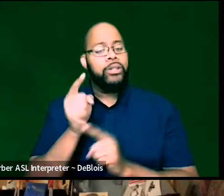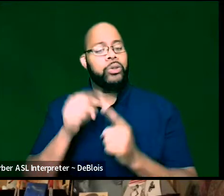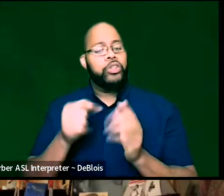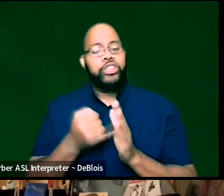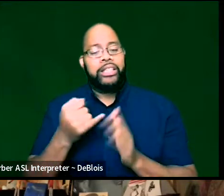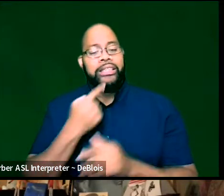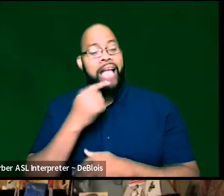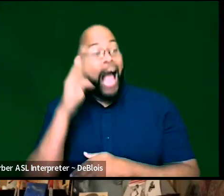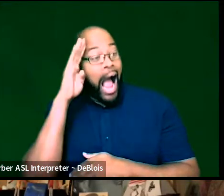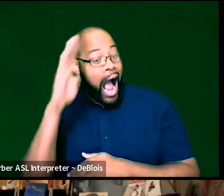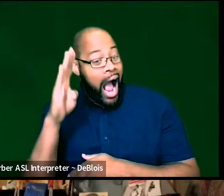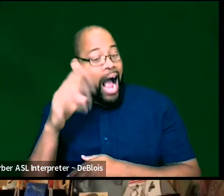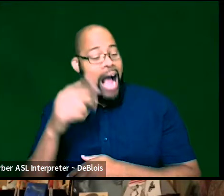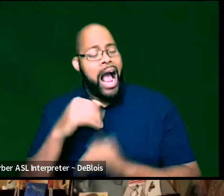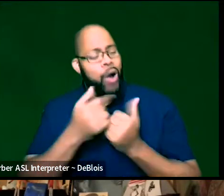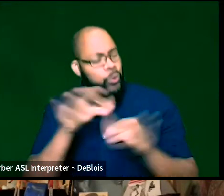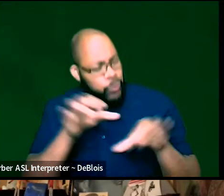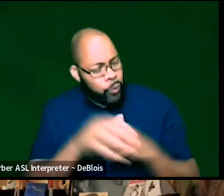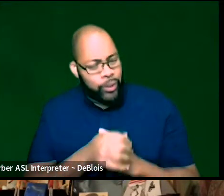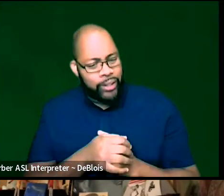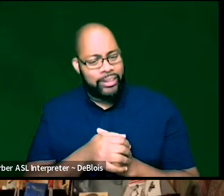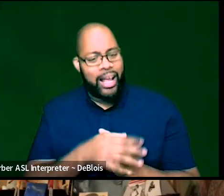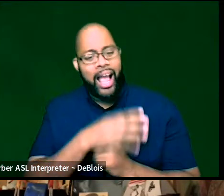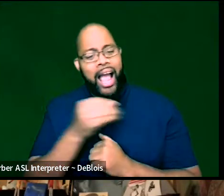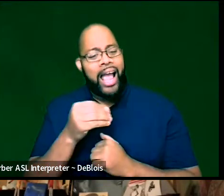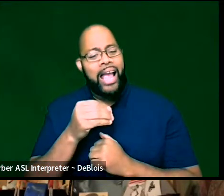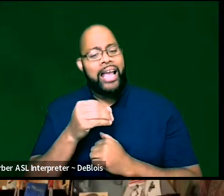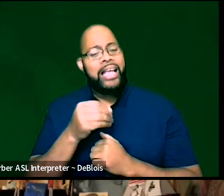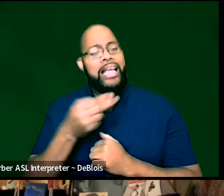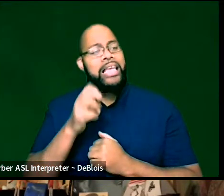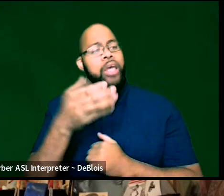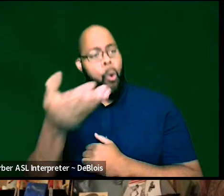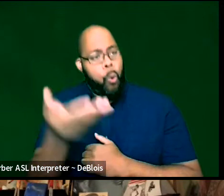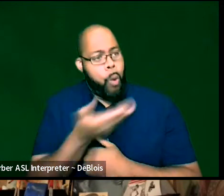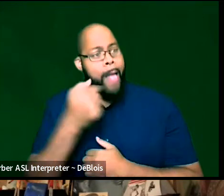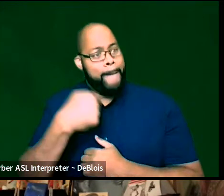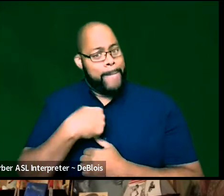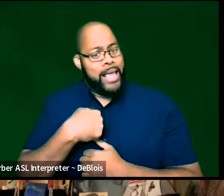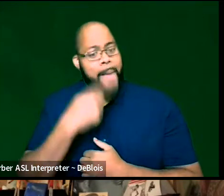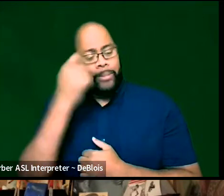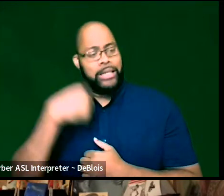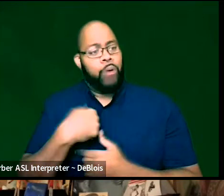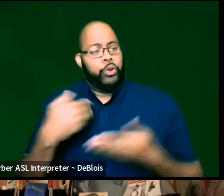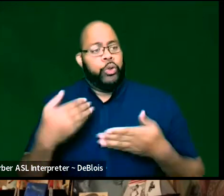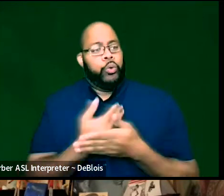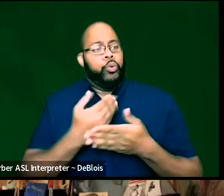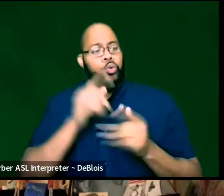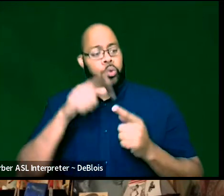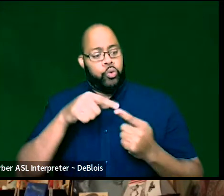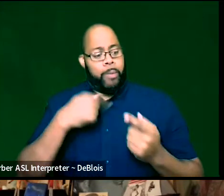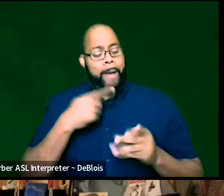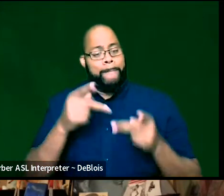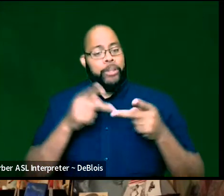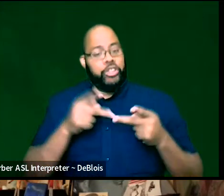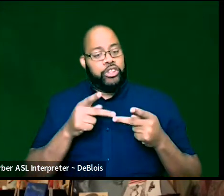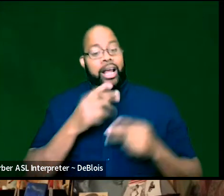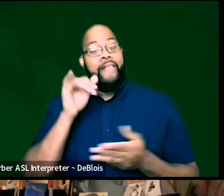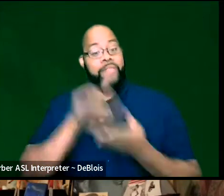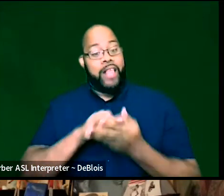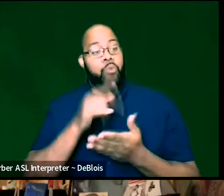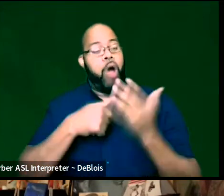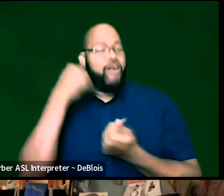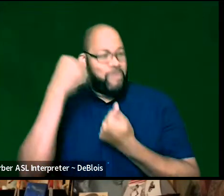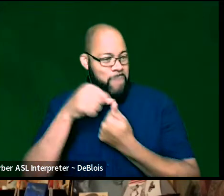just say hi, say, how are you doing? And, he welcomed me because I was new to my position. And that's what